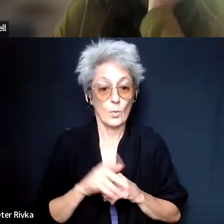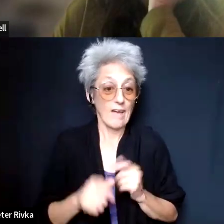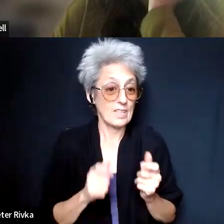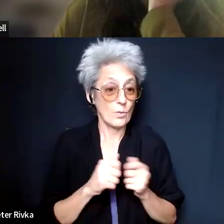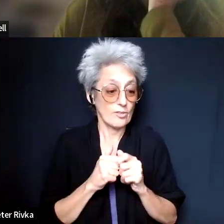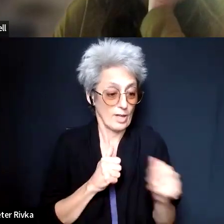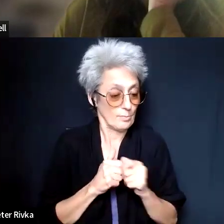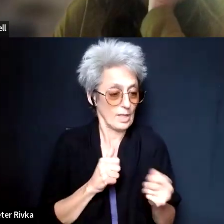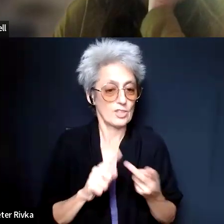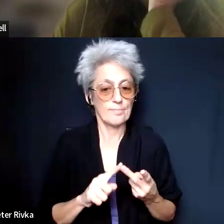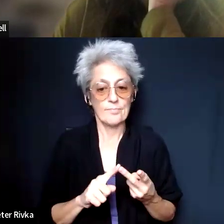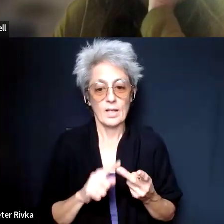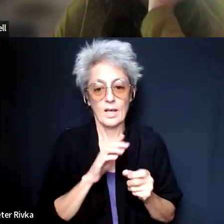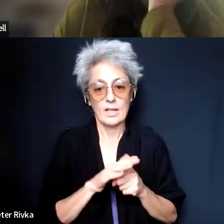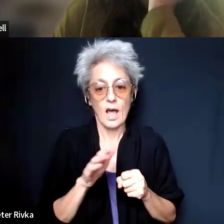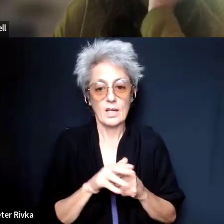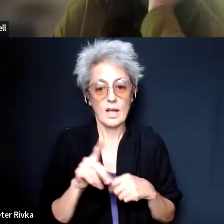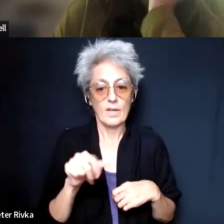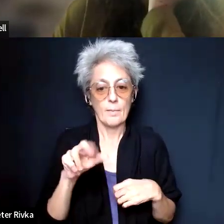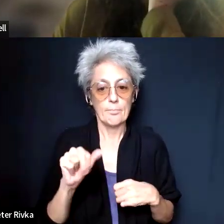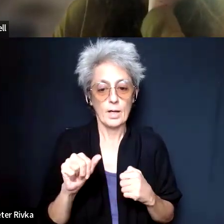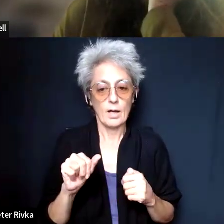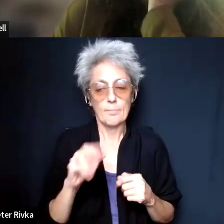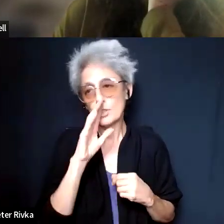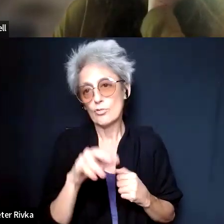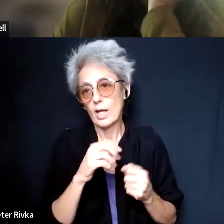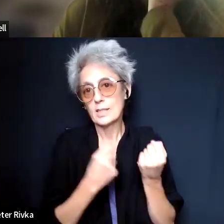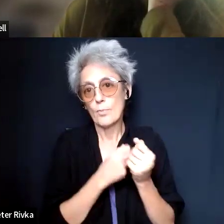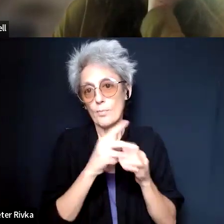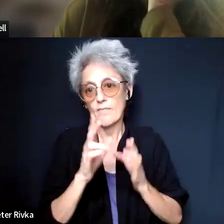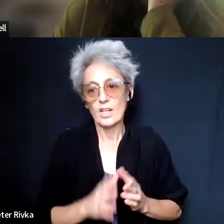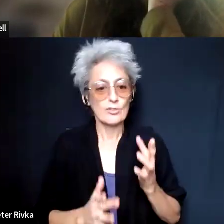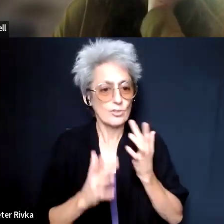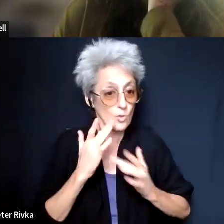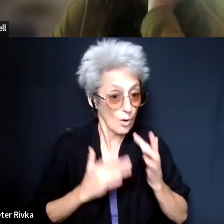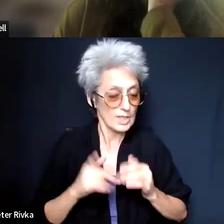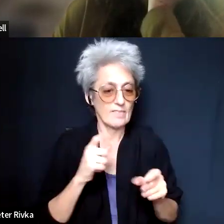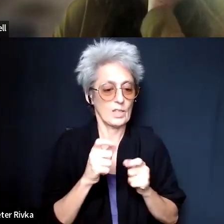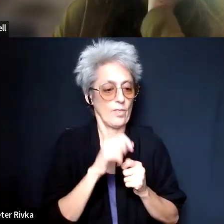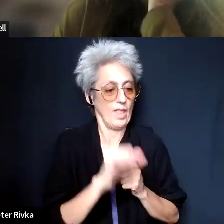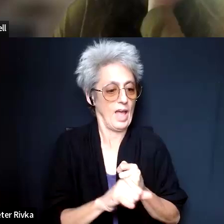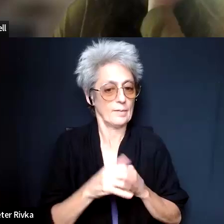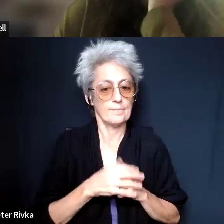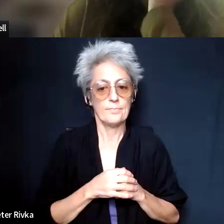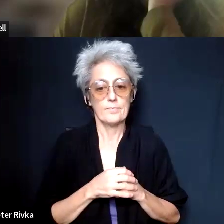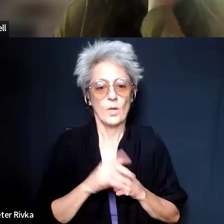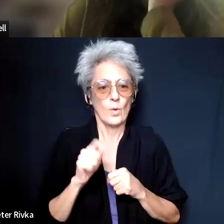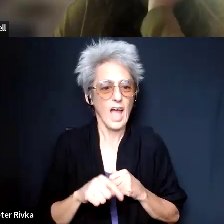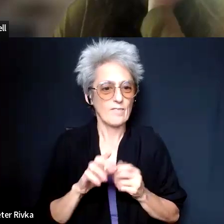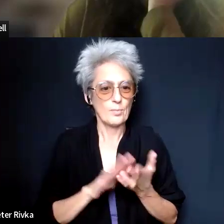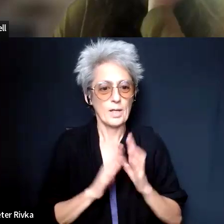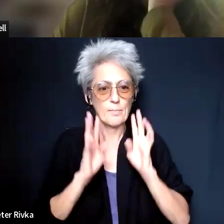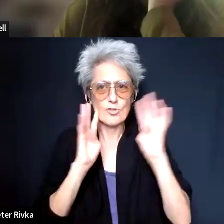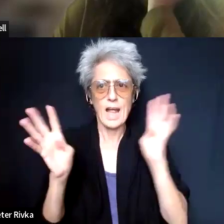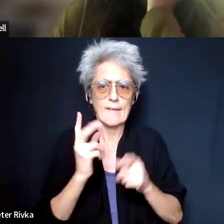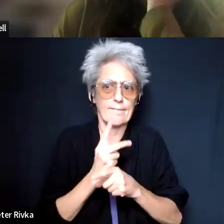with a shortage of direct support professionals in the employment arena. And we have to get creative as to what we